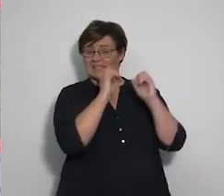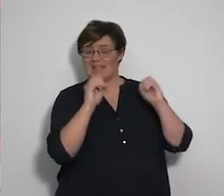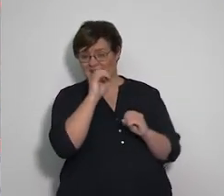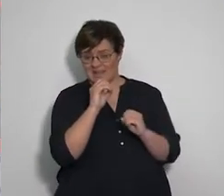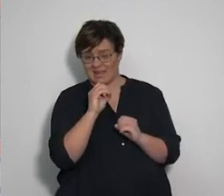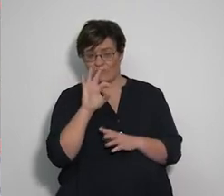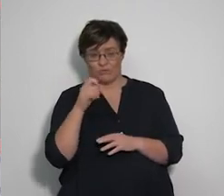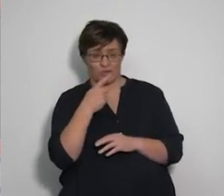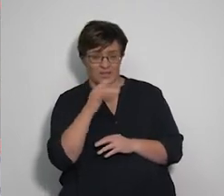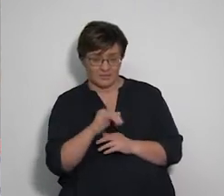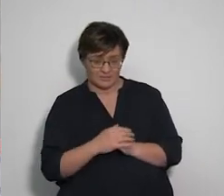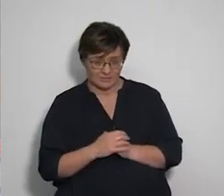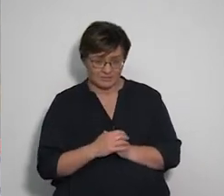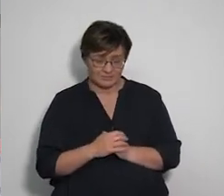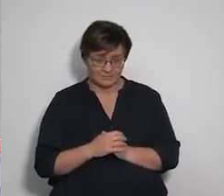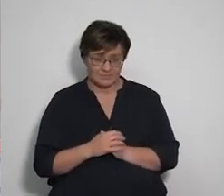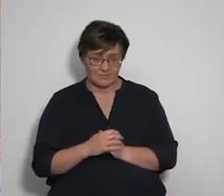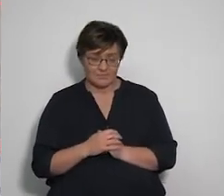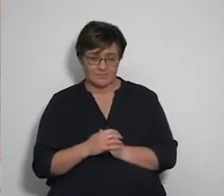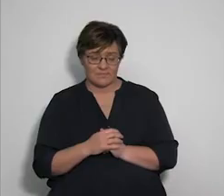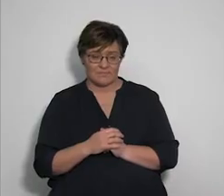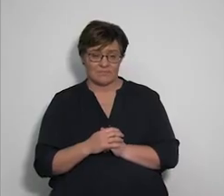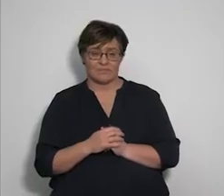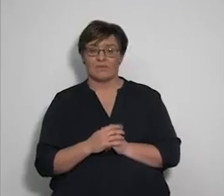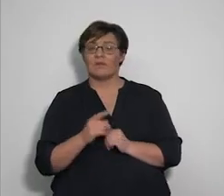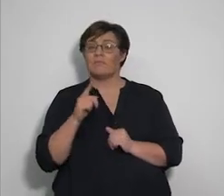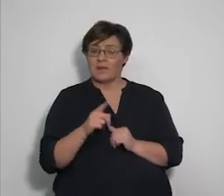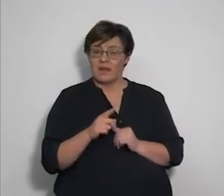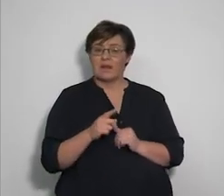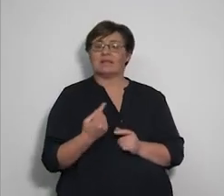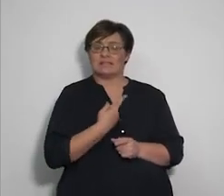unicellular little fungi. They are